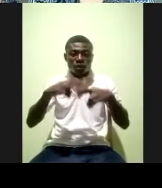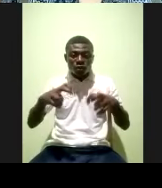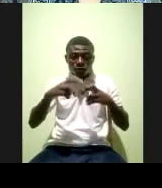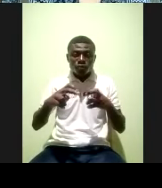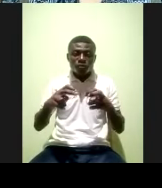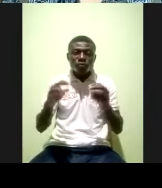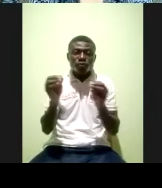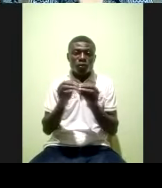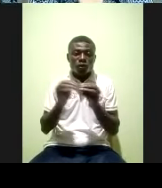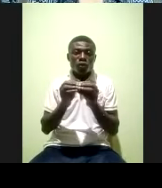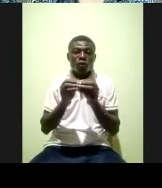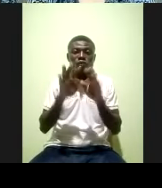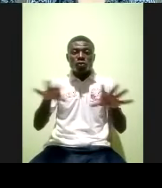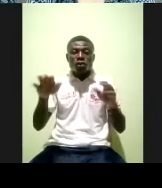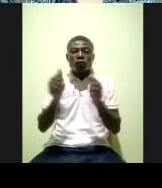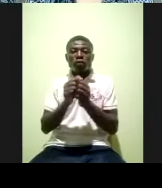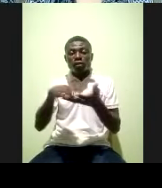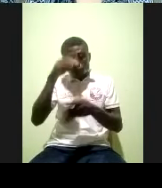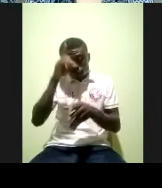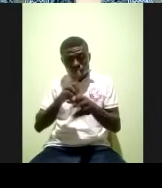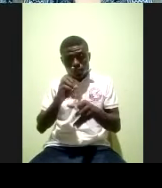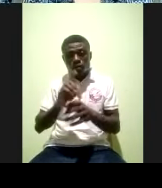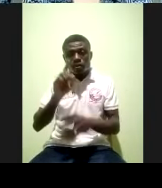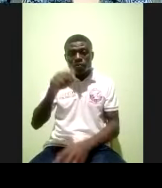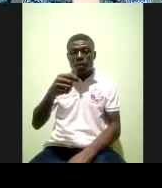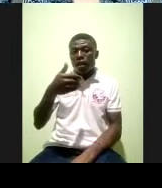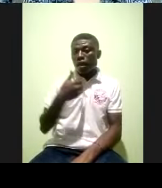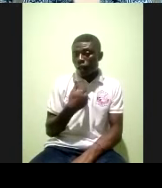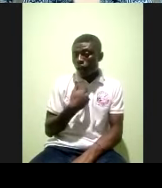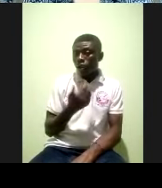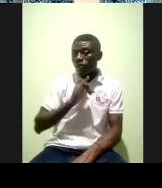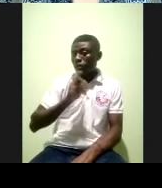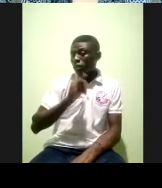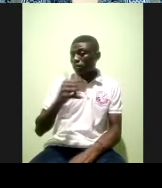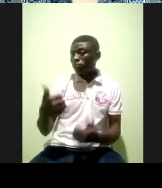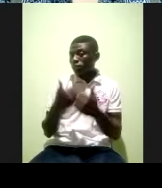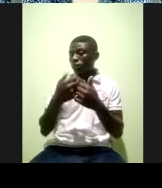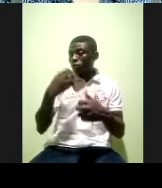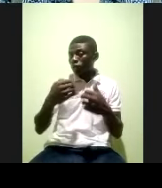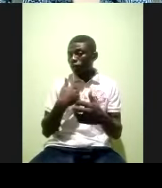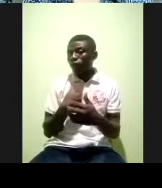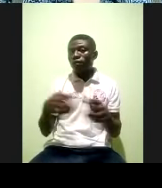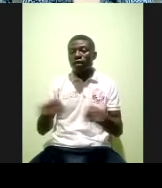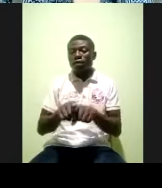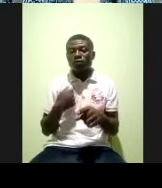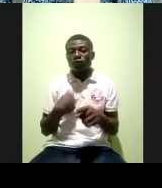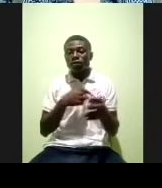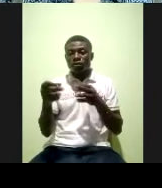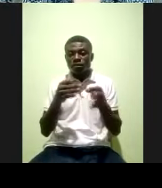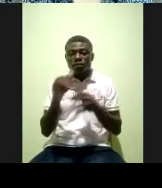children with learning disabilities will have exactly the same challenges. As we were discussing yesterday